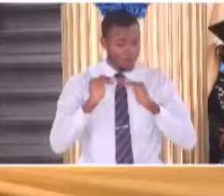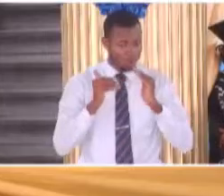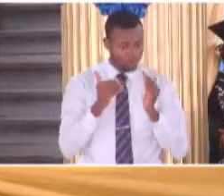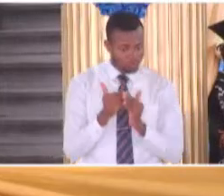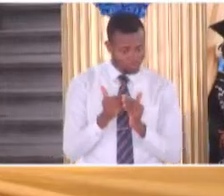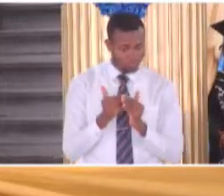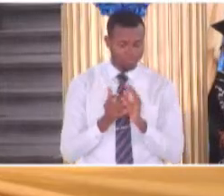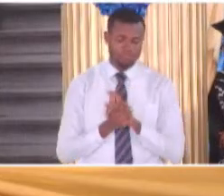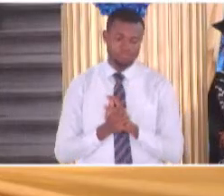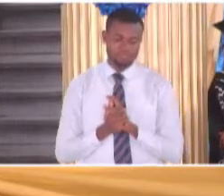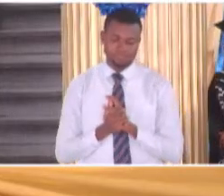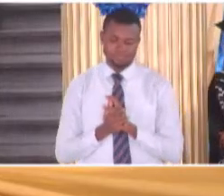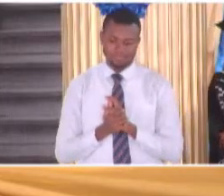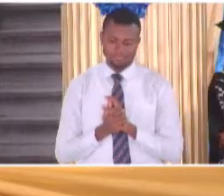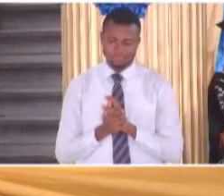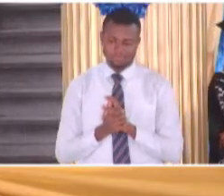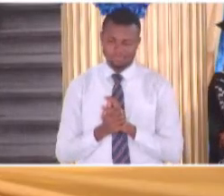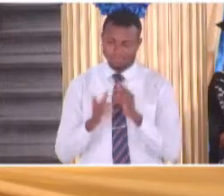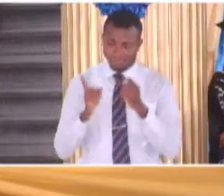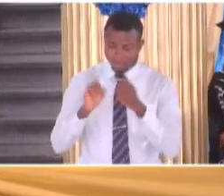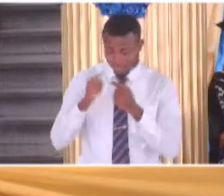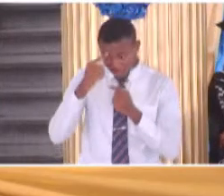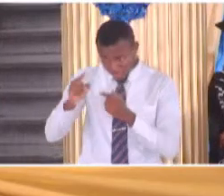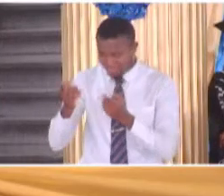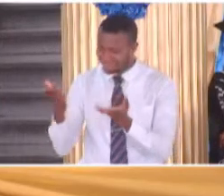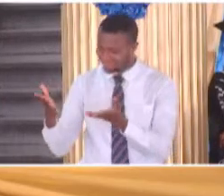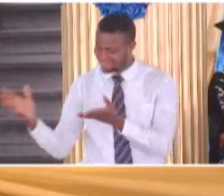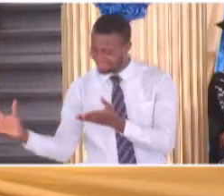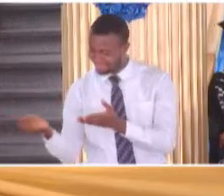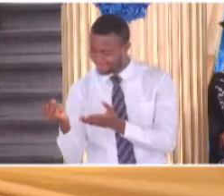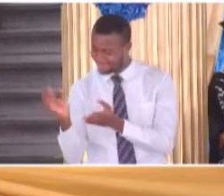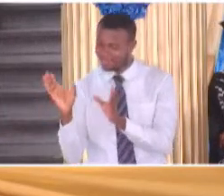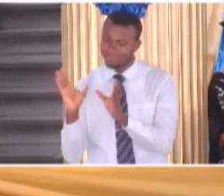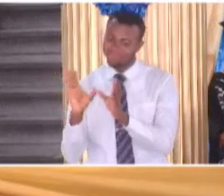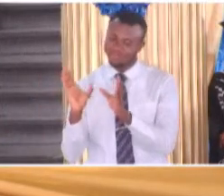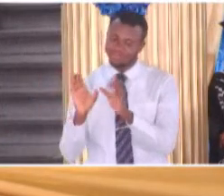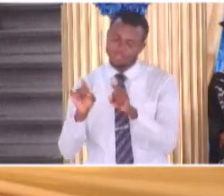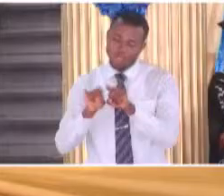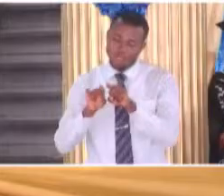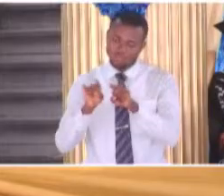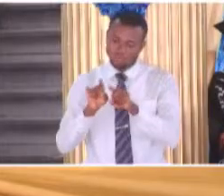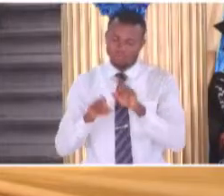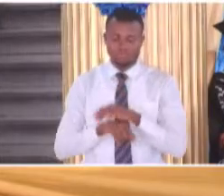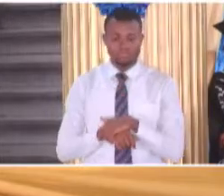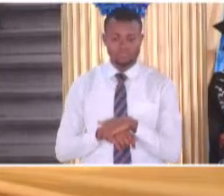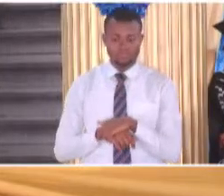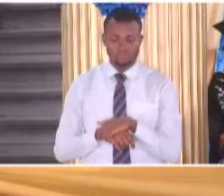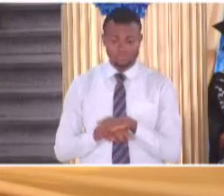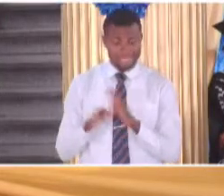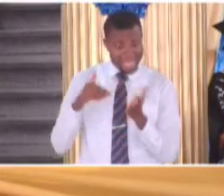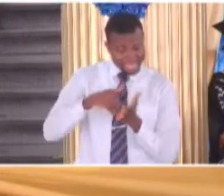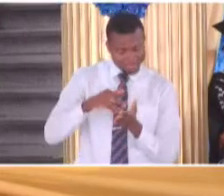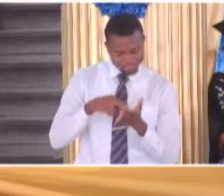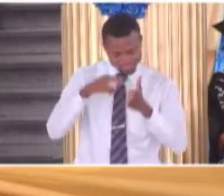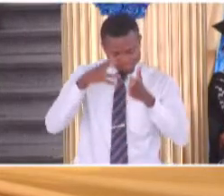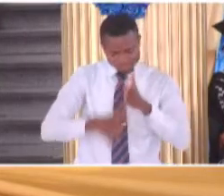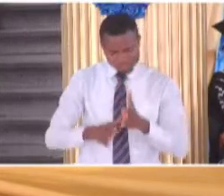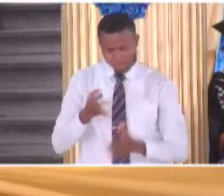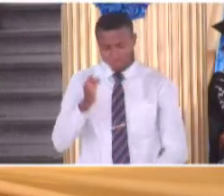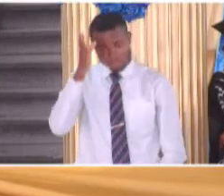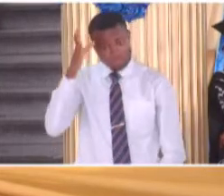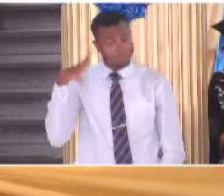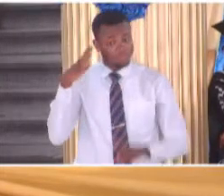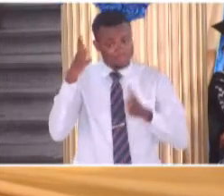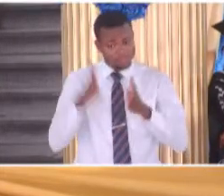collection points in order for you to be able to collect your certificates. Representative of the Chancellor, ladies